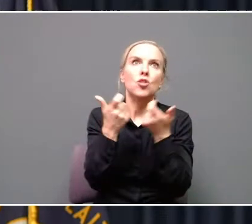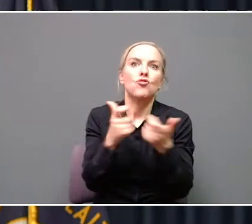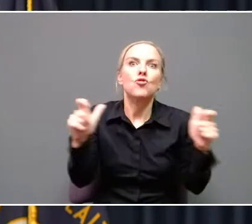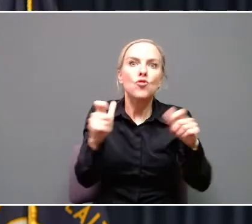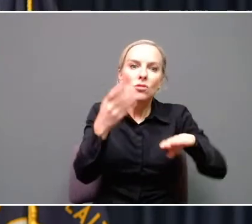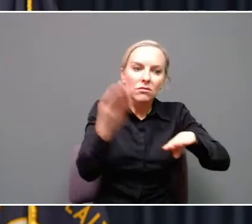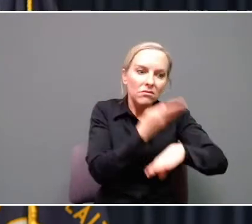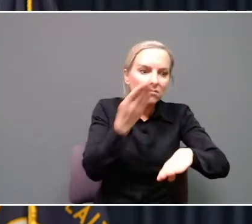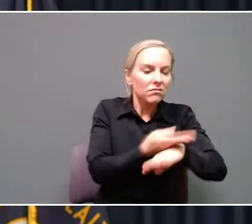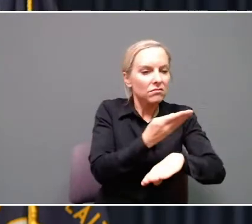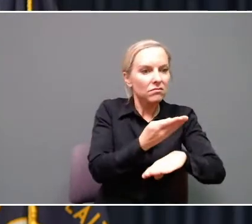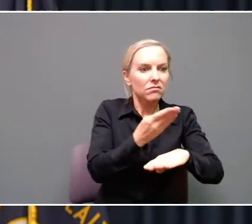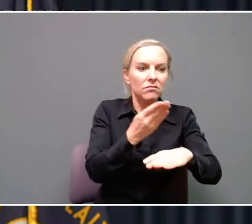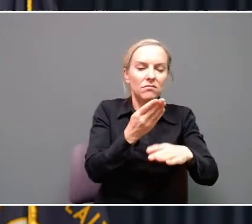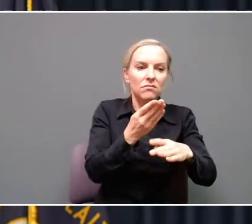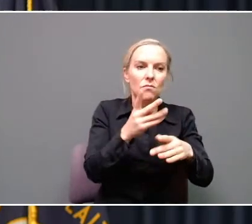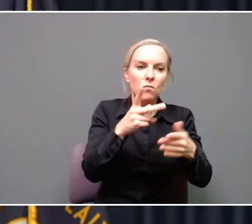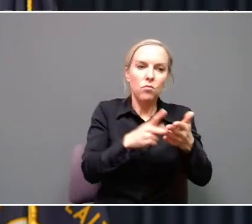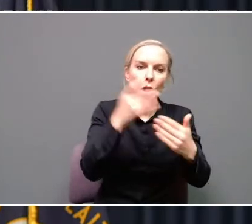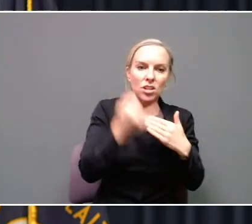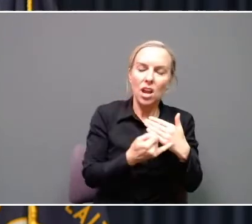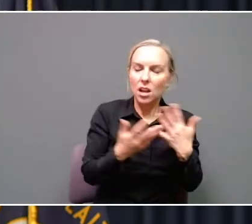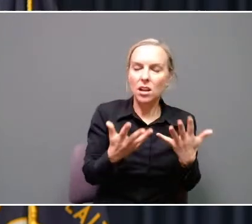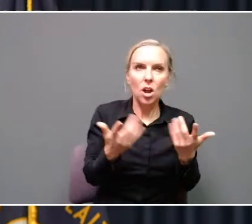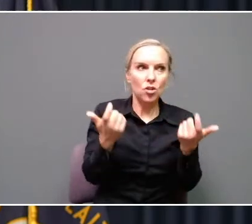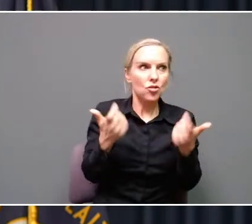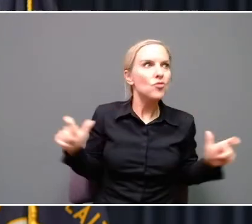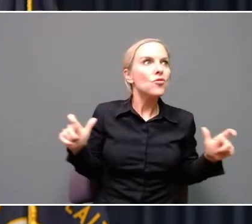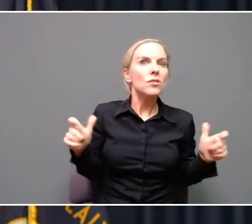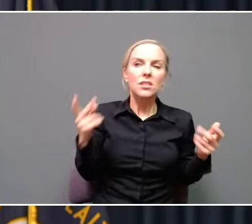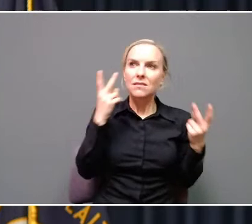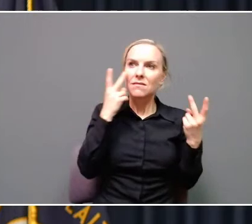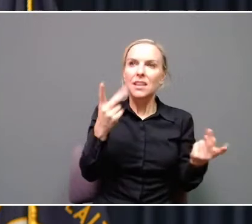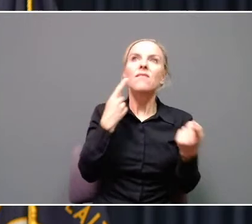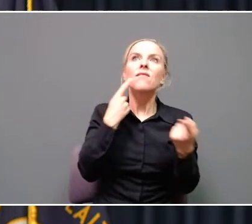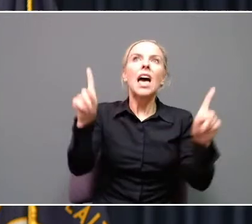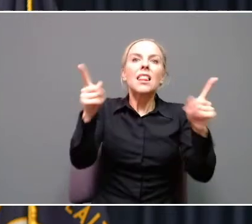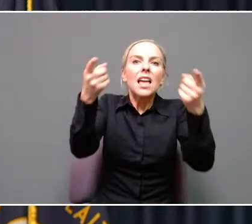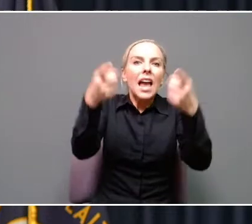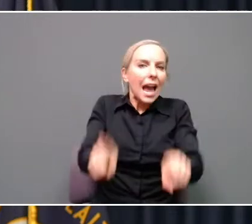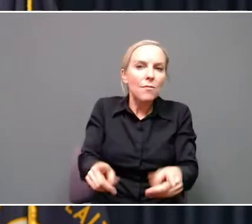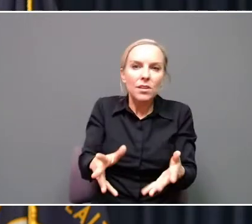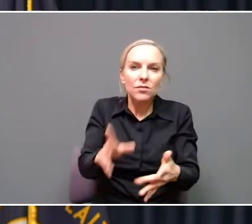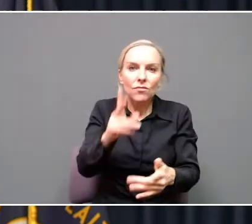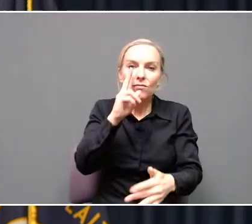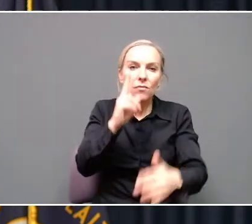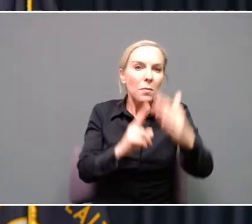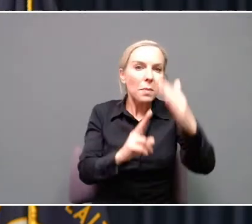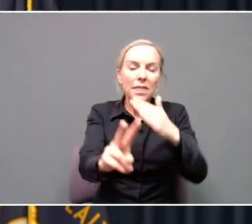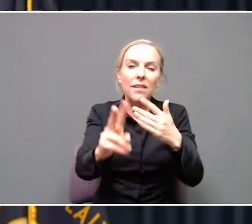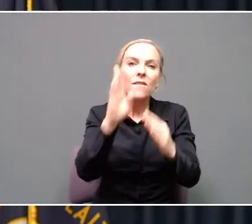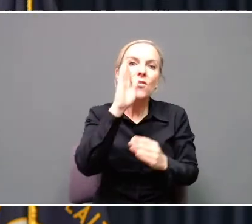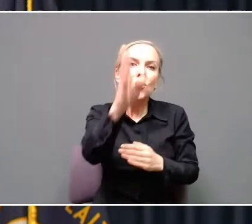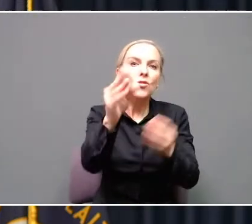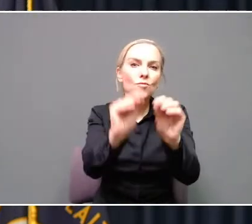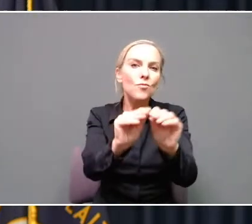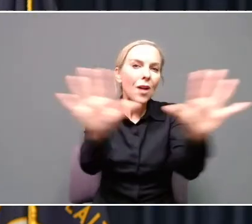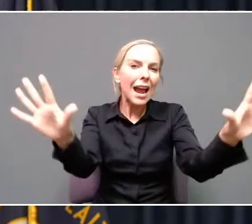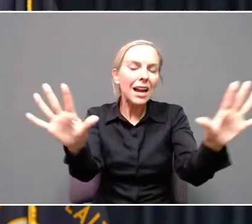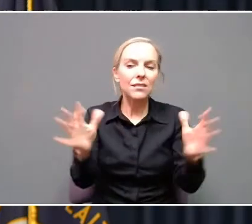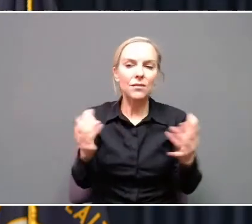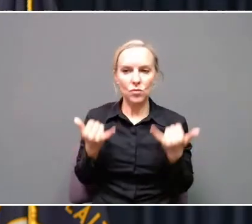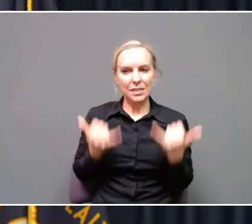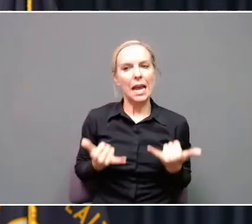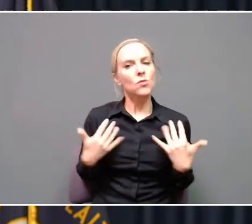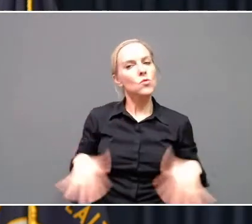some thought they would never see happen are happening. So the future is bright, but the present is challenging. You